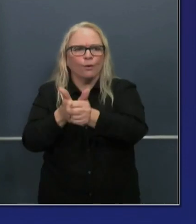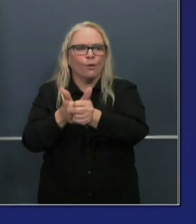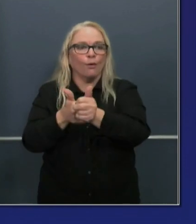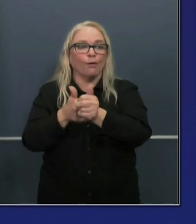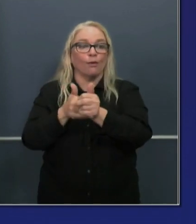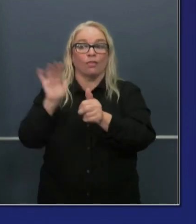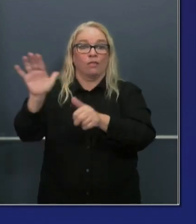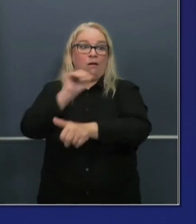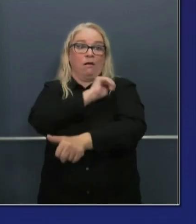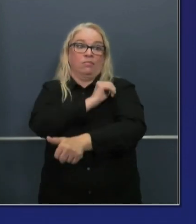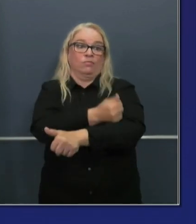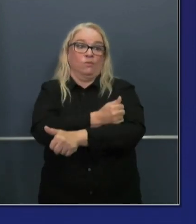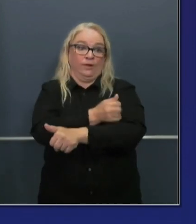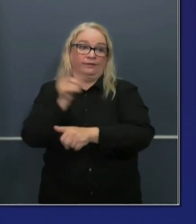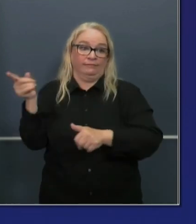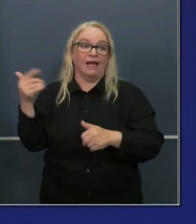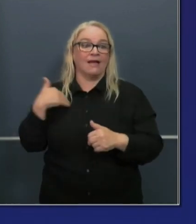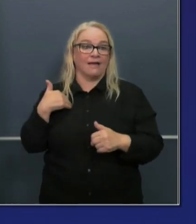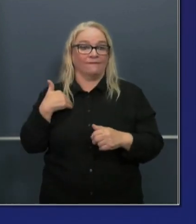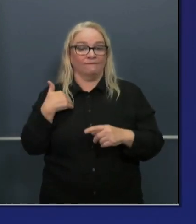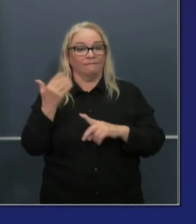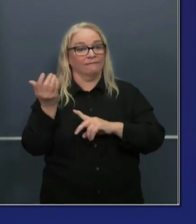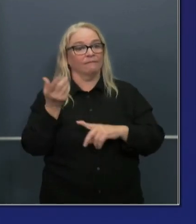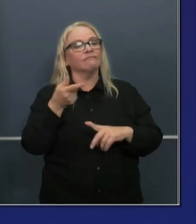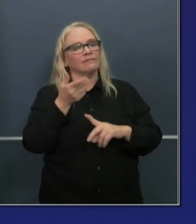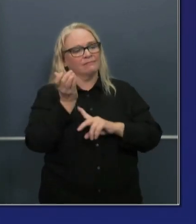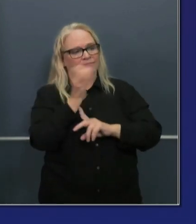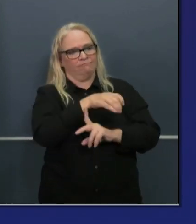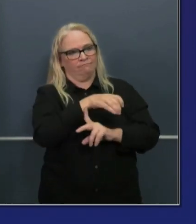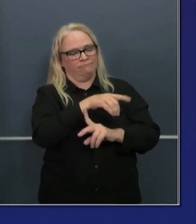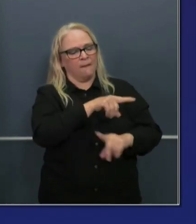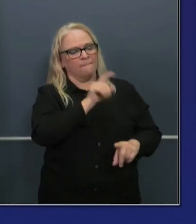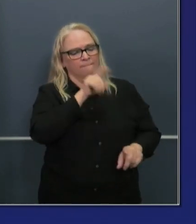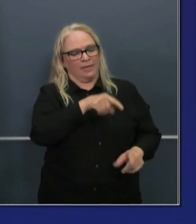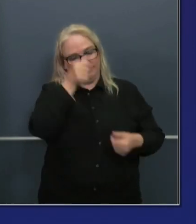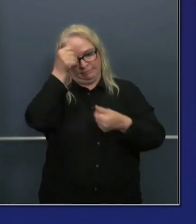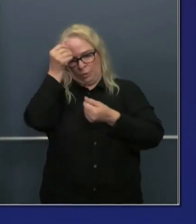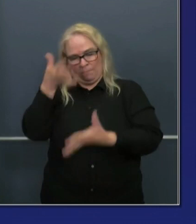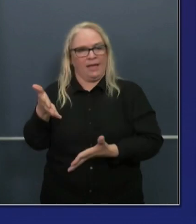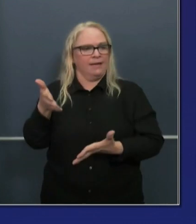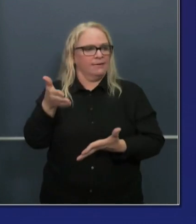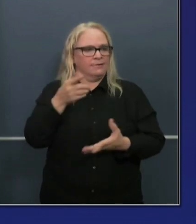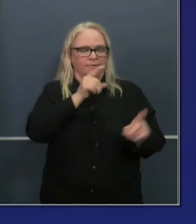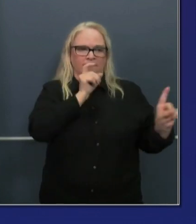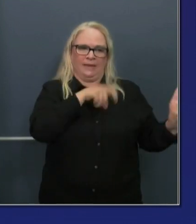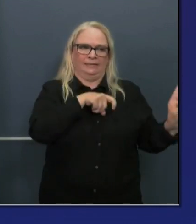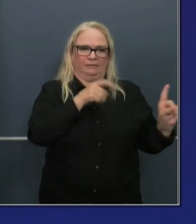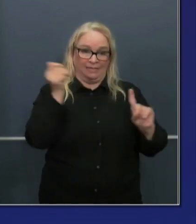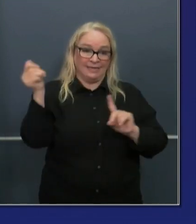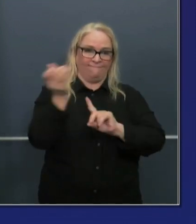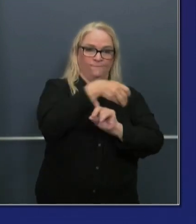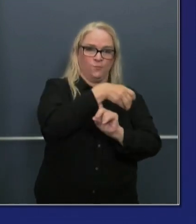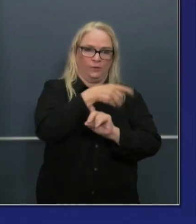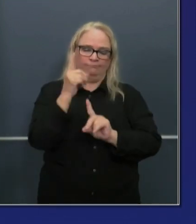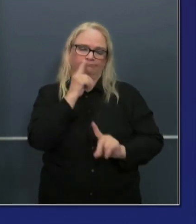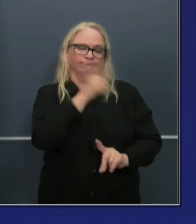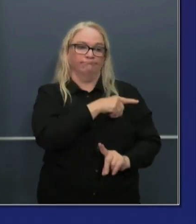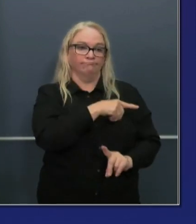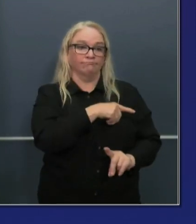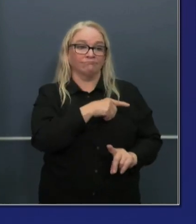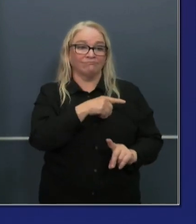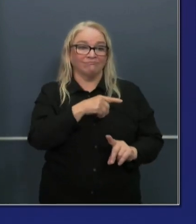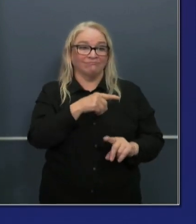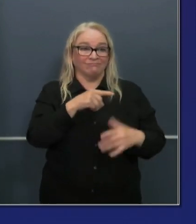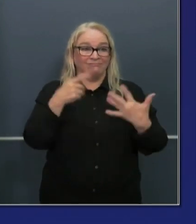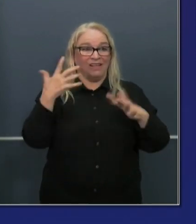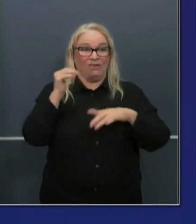authorities and their enforcement authorities to enforce the public health orders that are in place throughout the state.